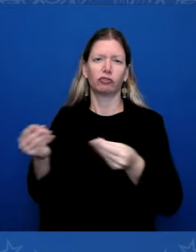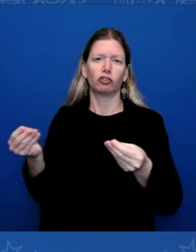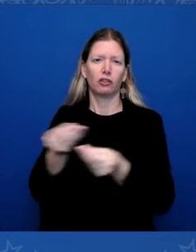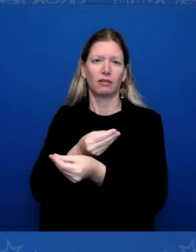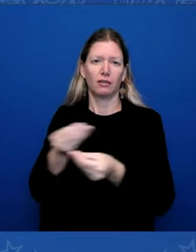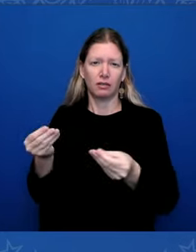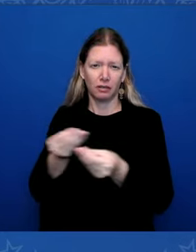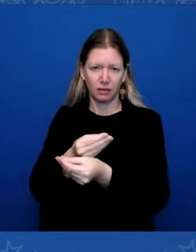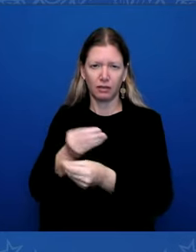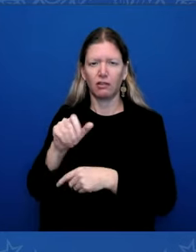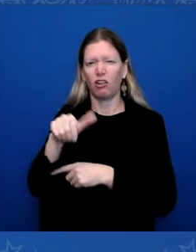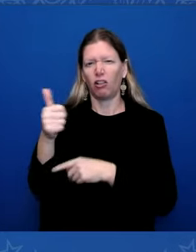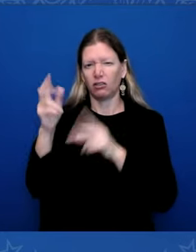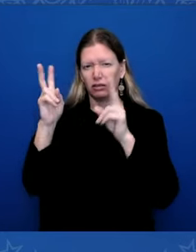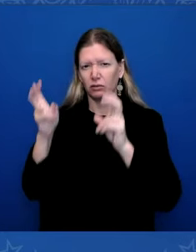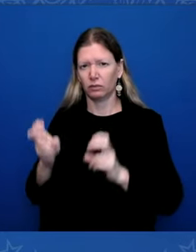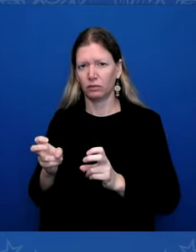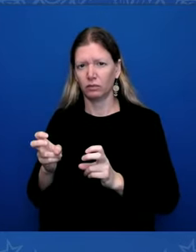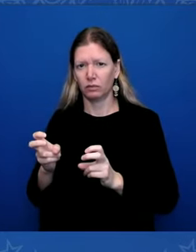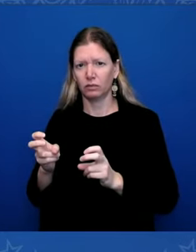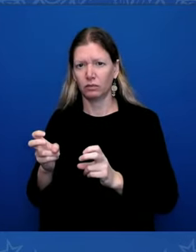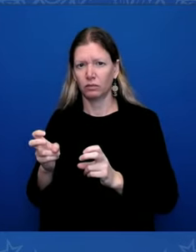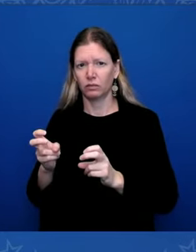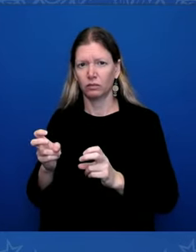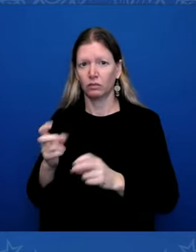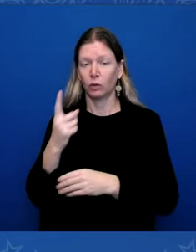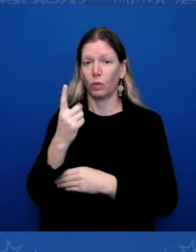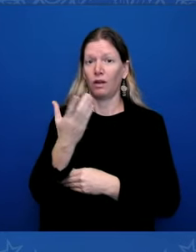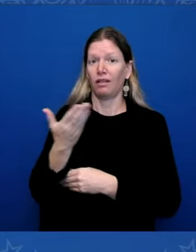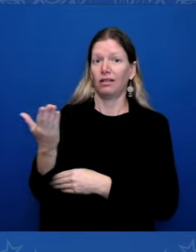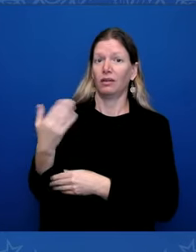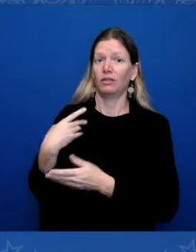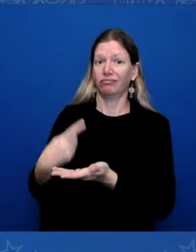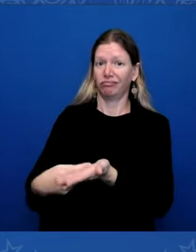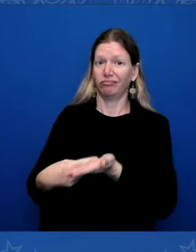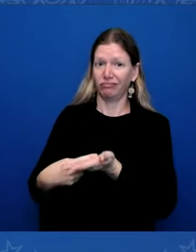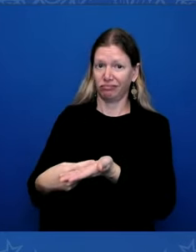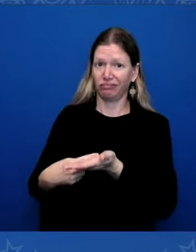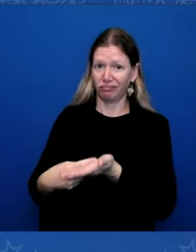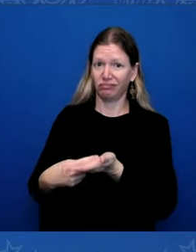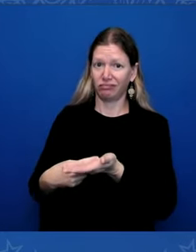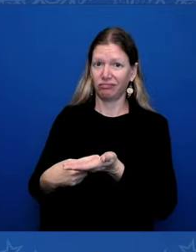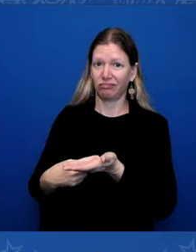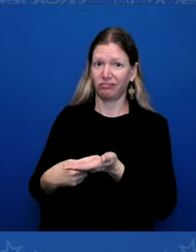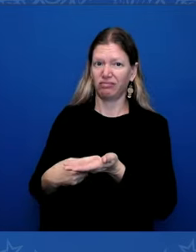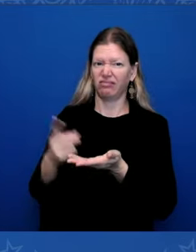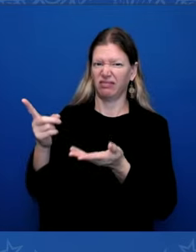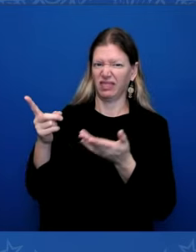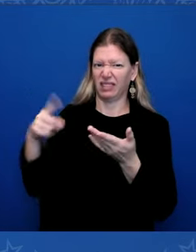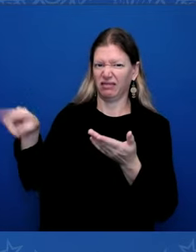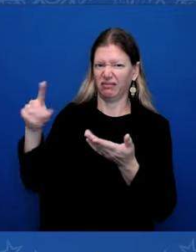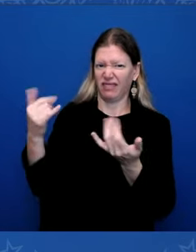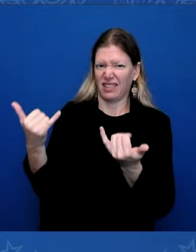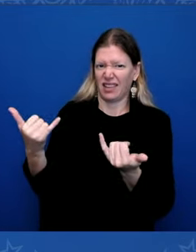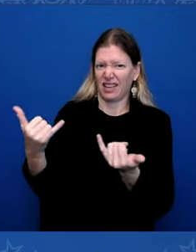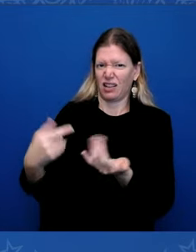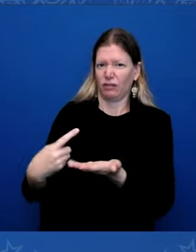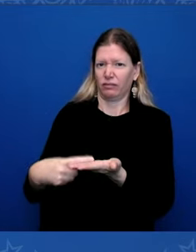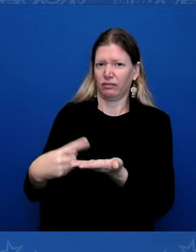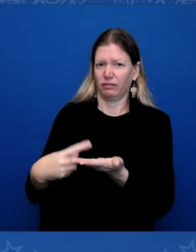one of the things we talked about, for example, is that they're now talking about making sure that